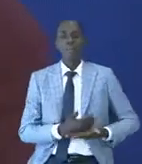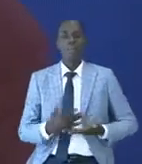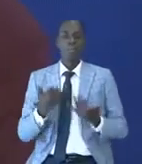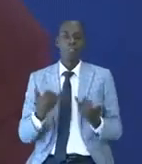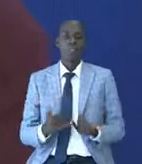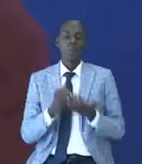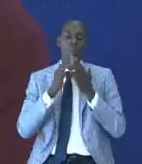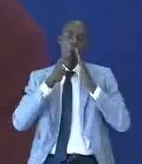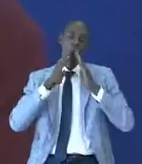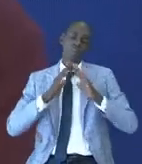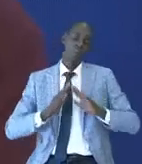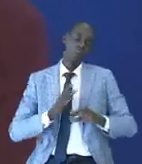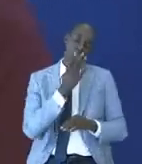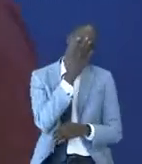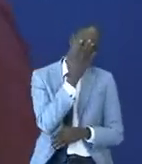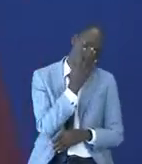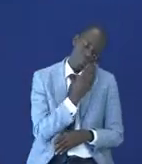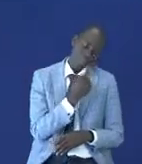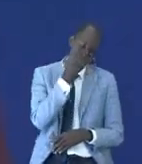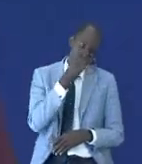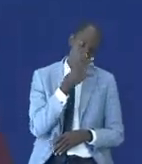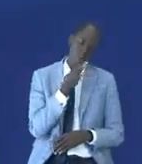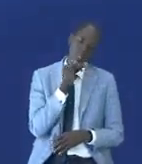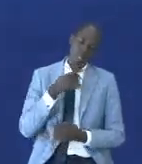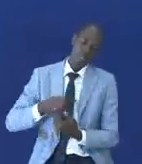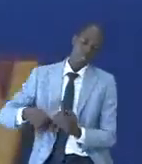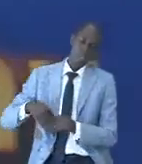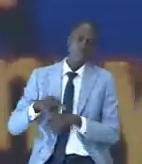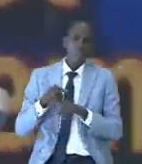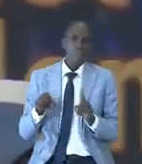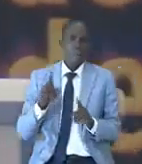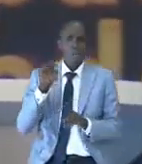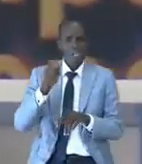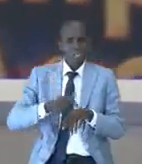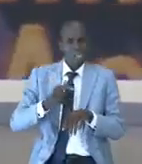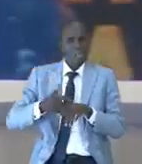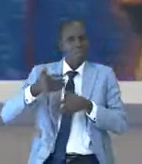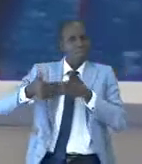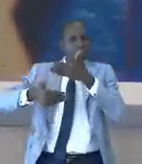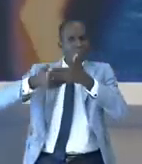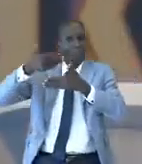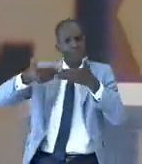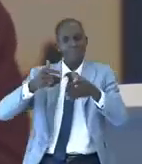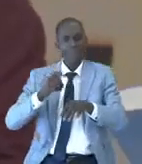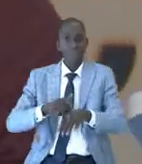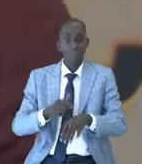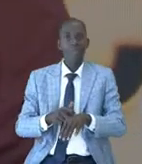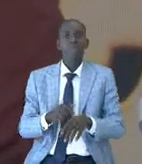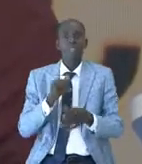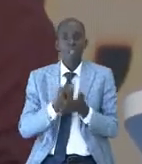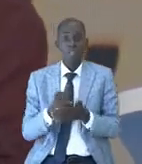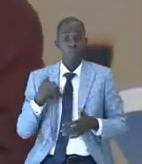that child can sleep well. But the time comes that we have to leave